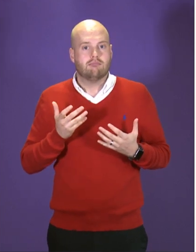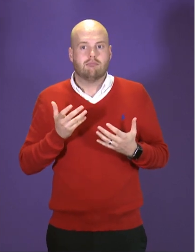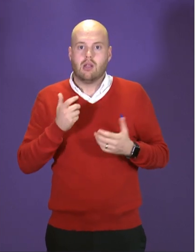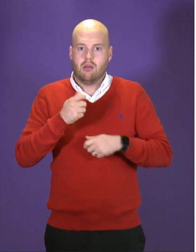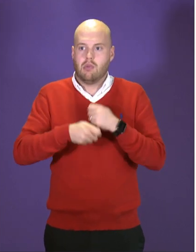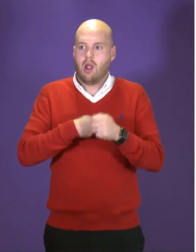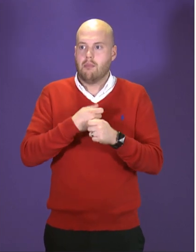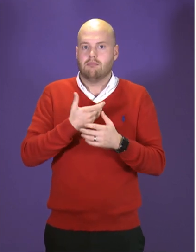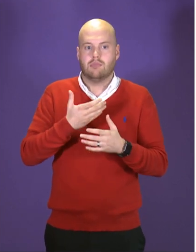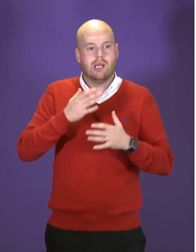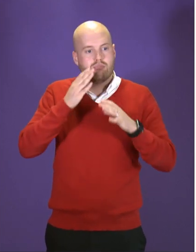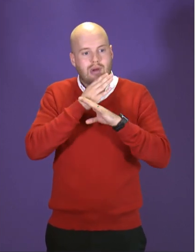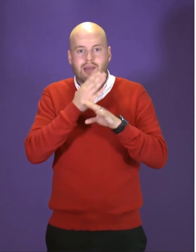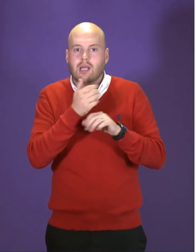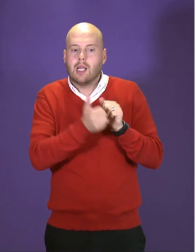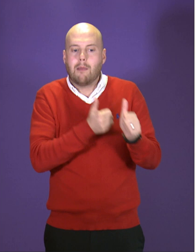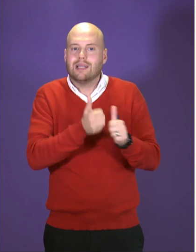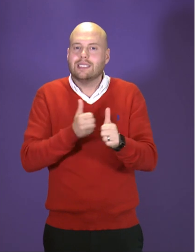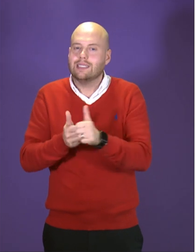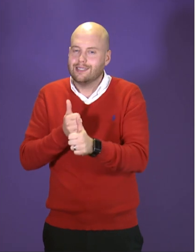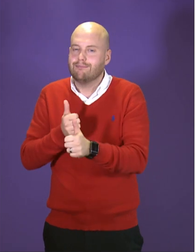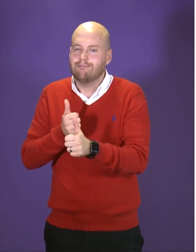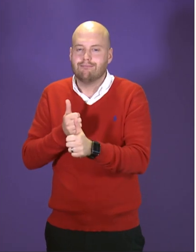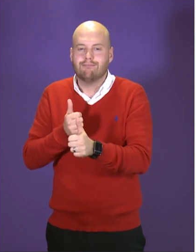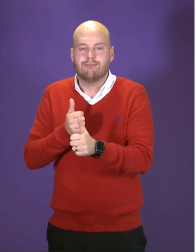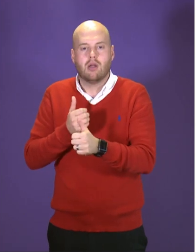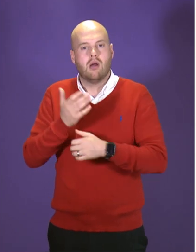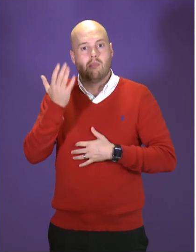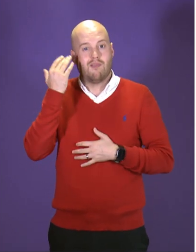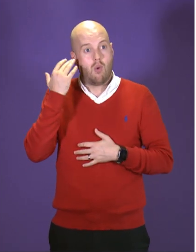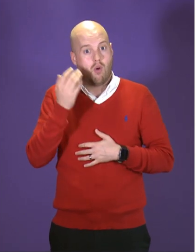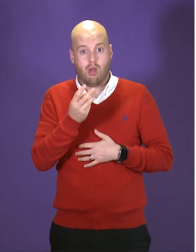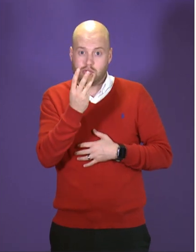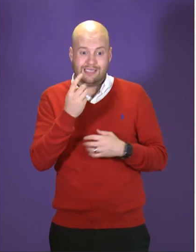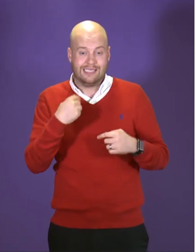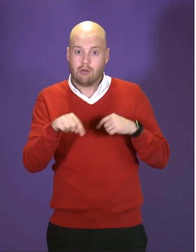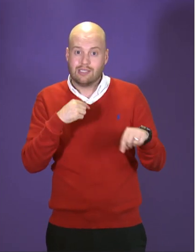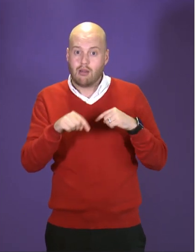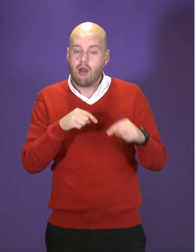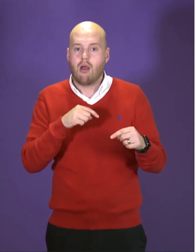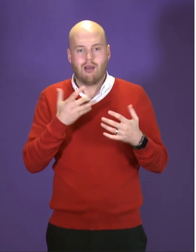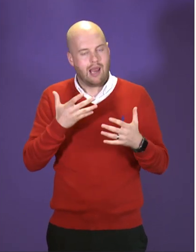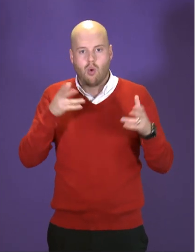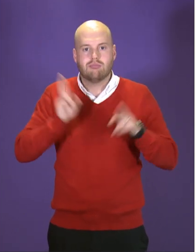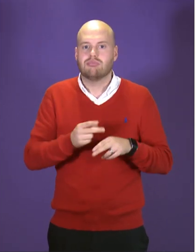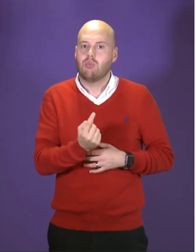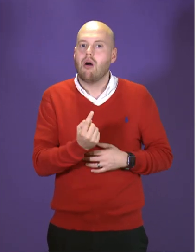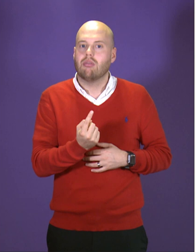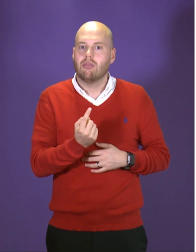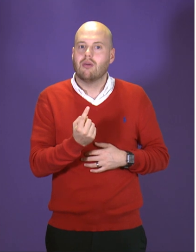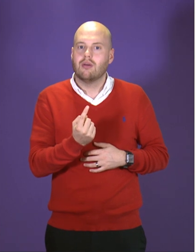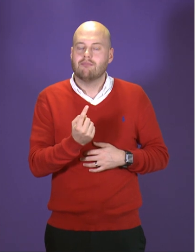in the private companies. Instead of 3 directors or heads over, so we had only 1.